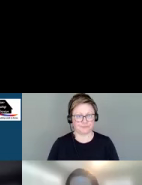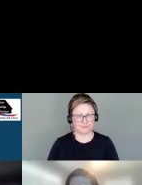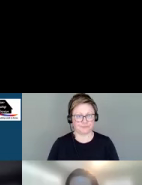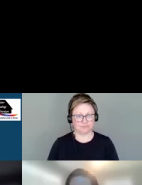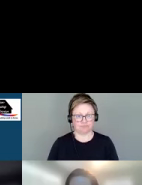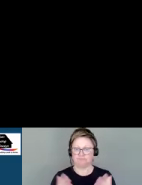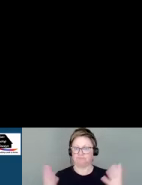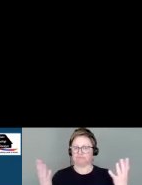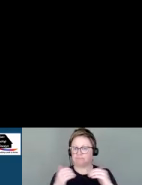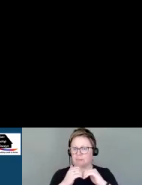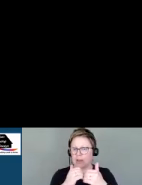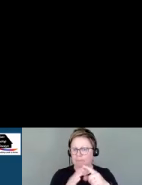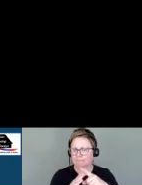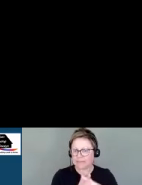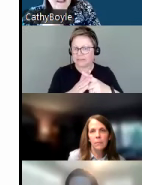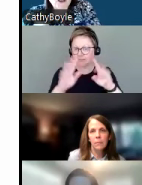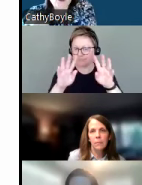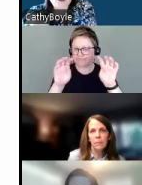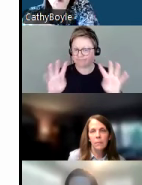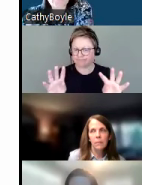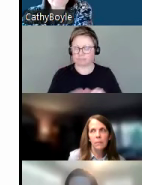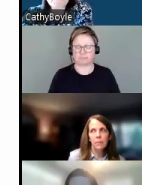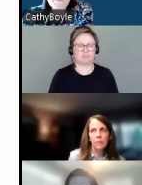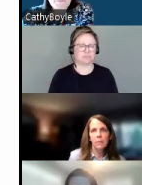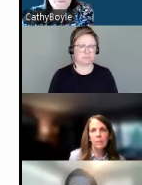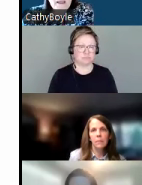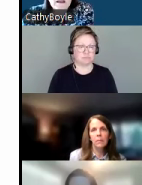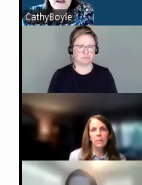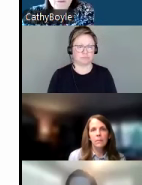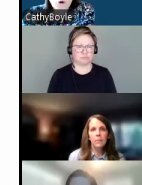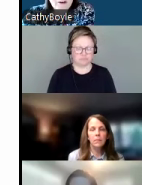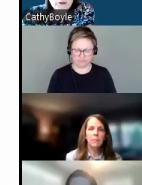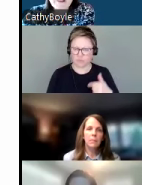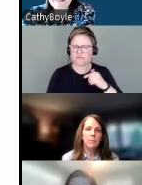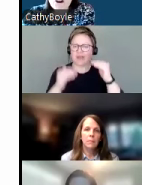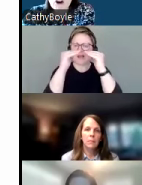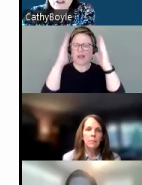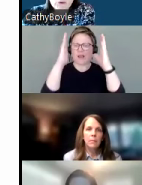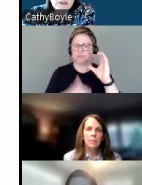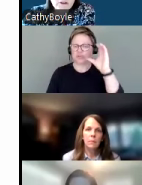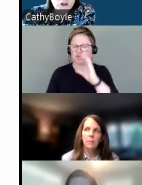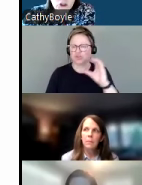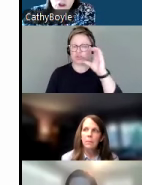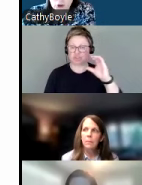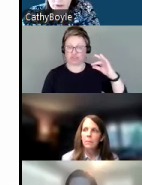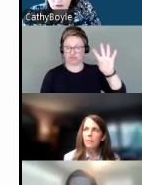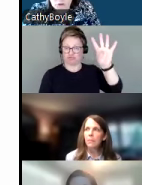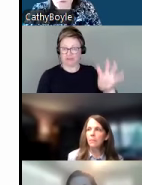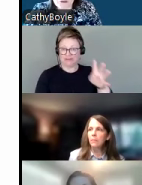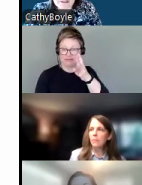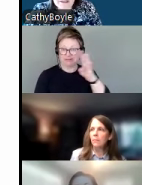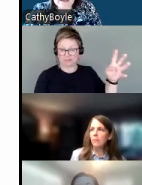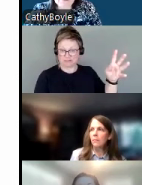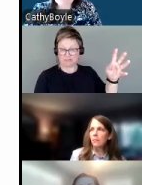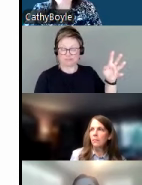So we have a housing search and application grid. I'm going to click onto it just to show it to you